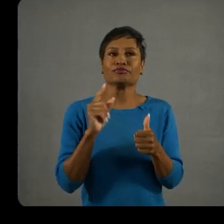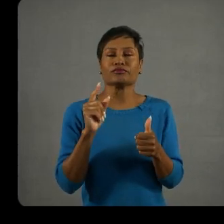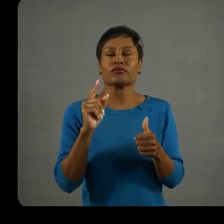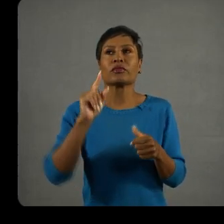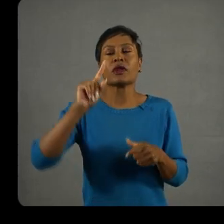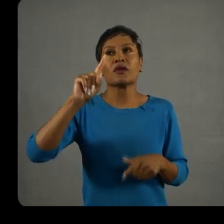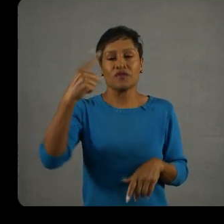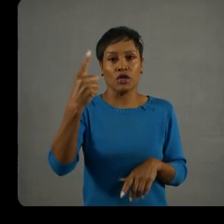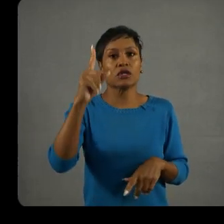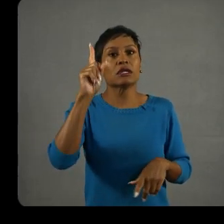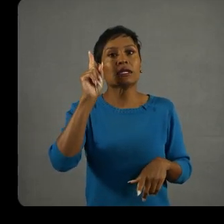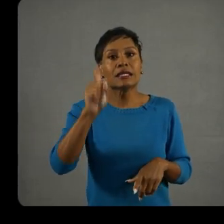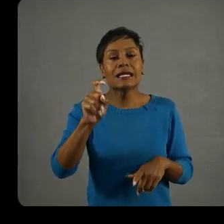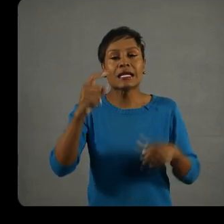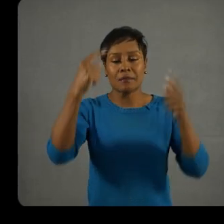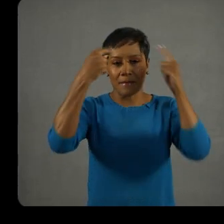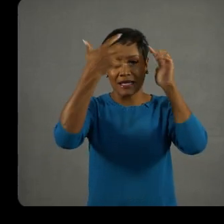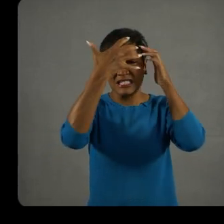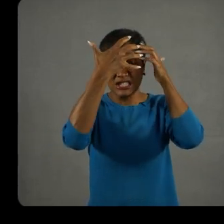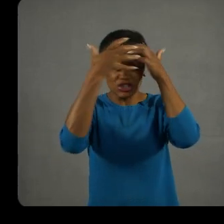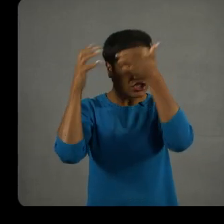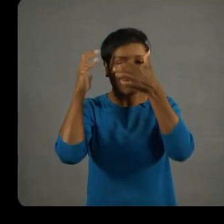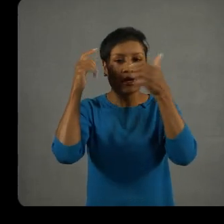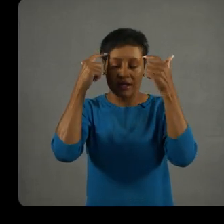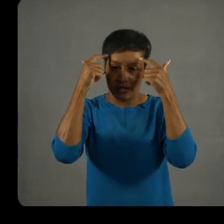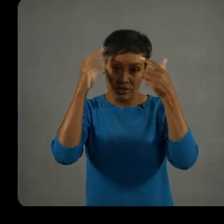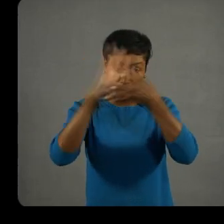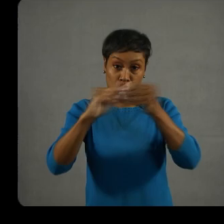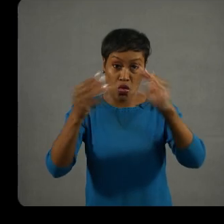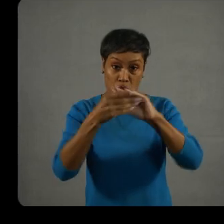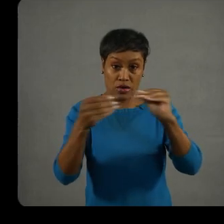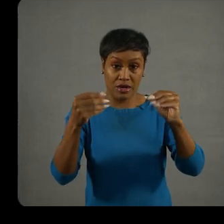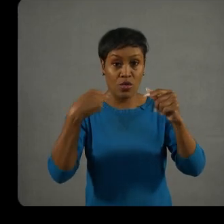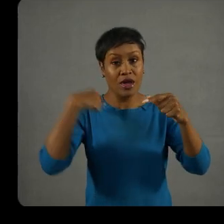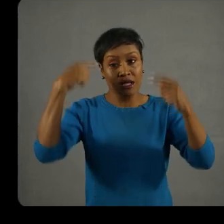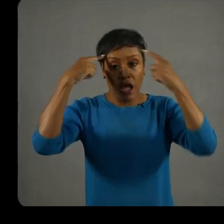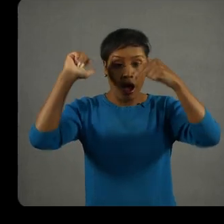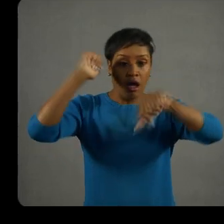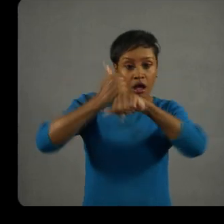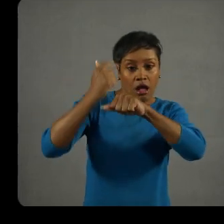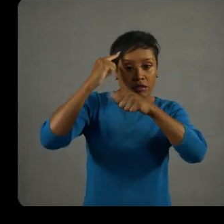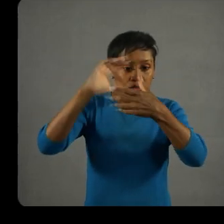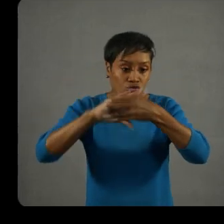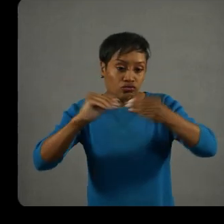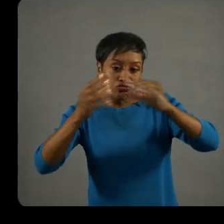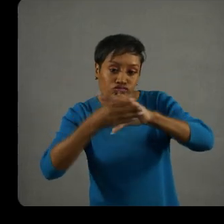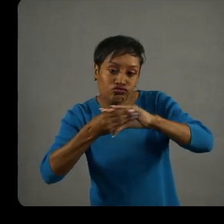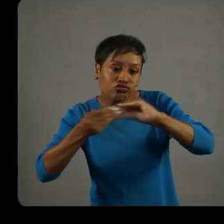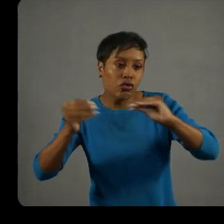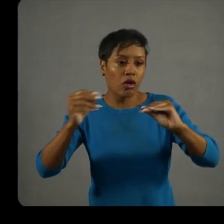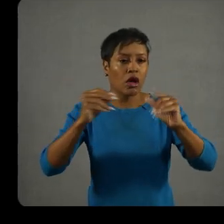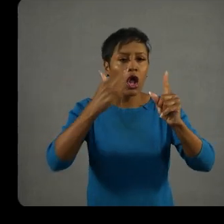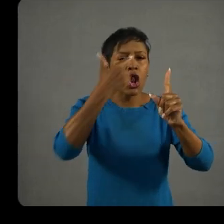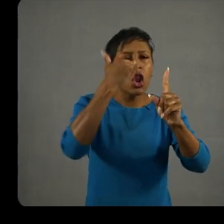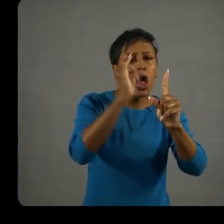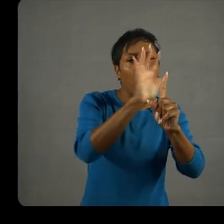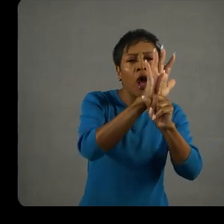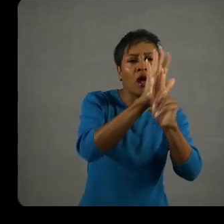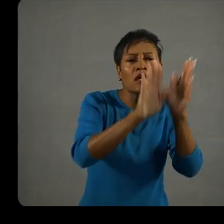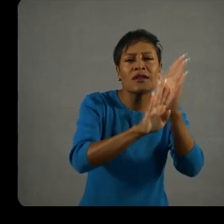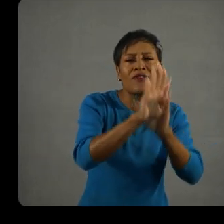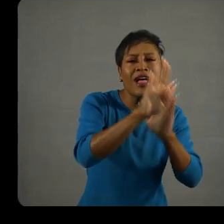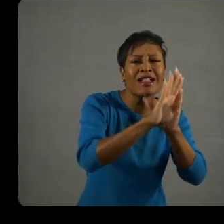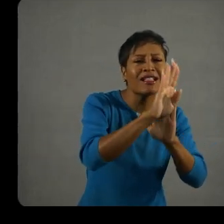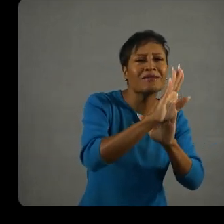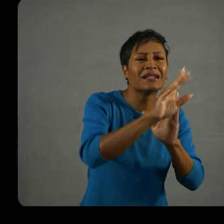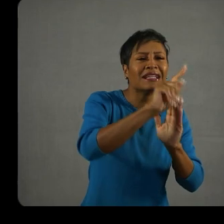needs to be a paradigm shift in the mental models that we use to associate what it looks like to develop a